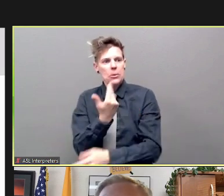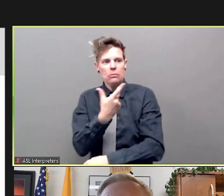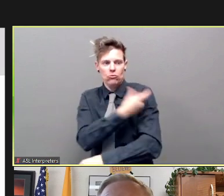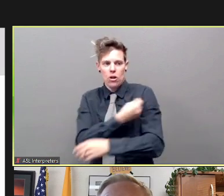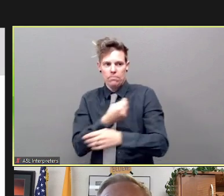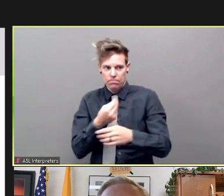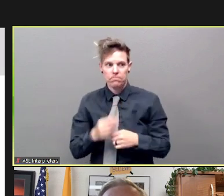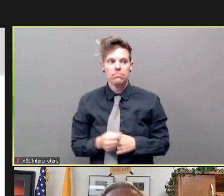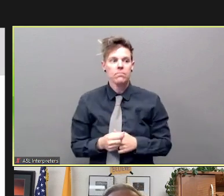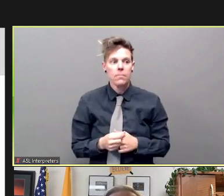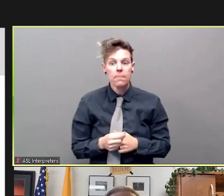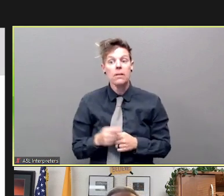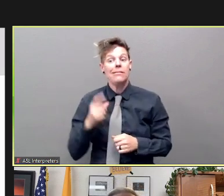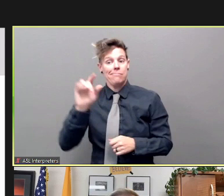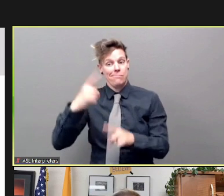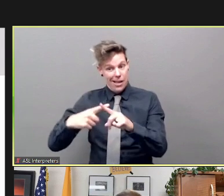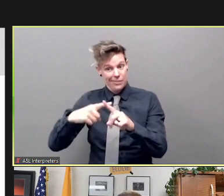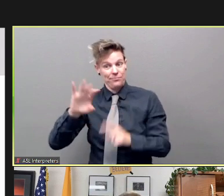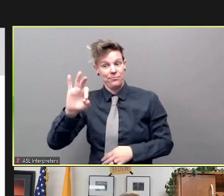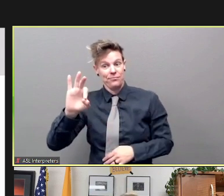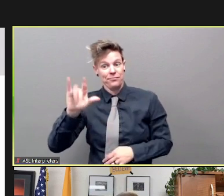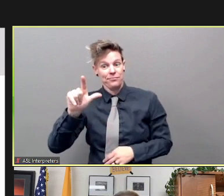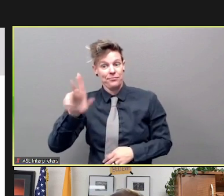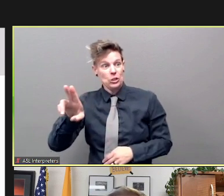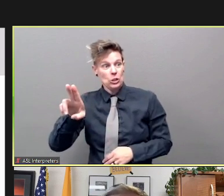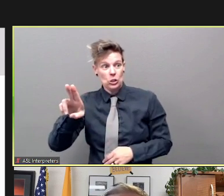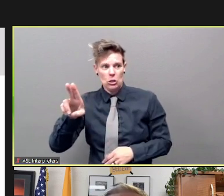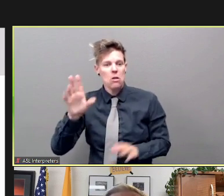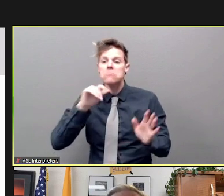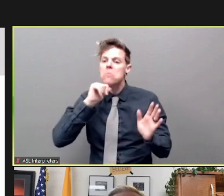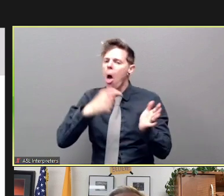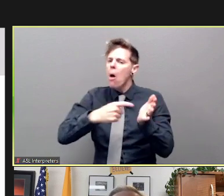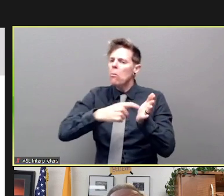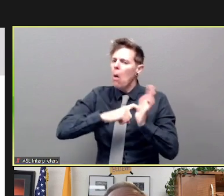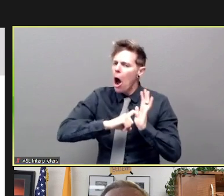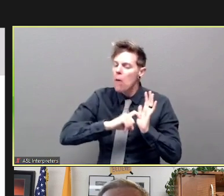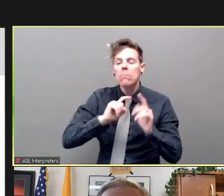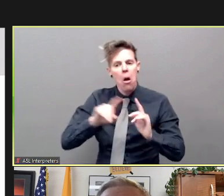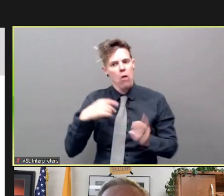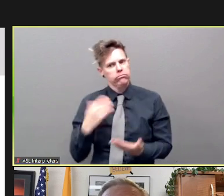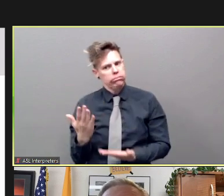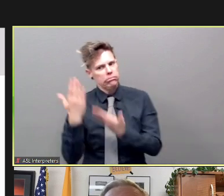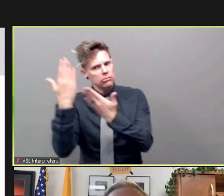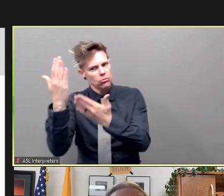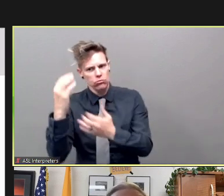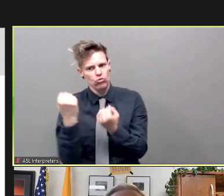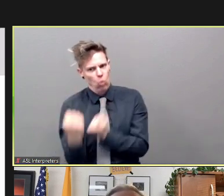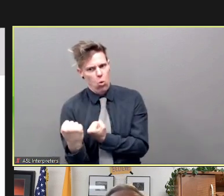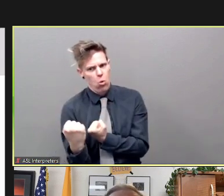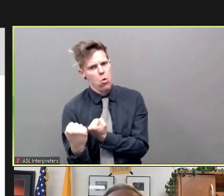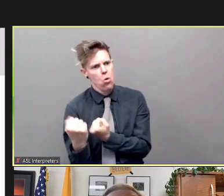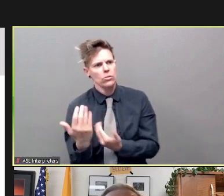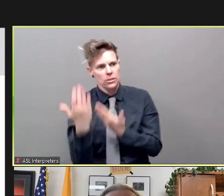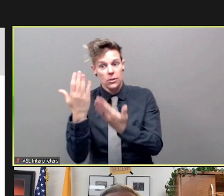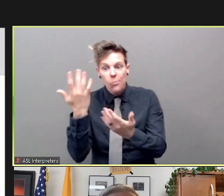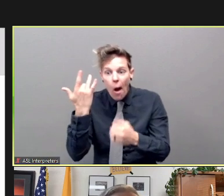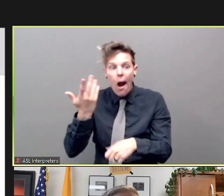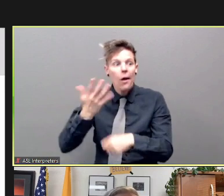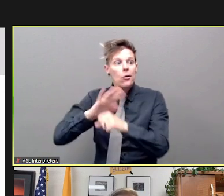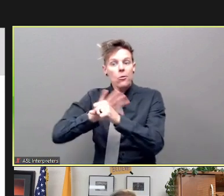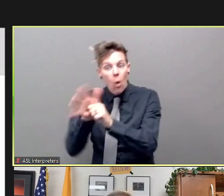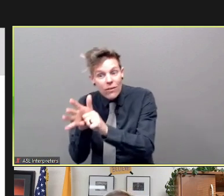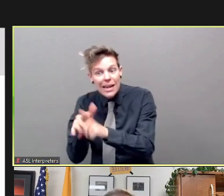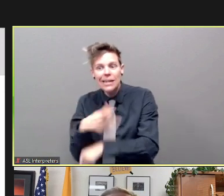never mandated that and are not now. And also with the COVID vaccine, we also recommend the COVID vaccine, but that's not